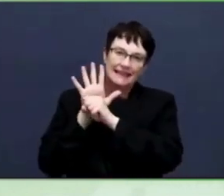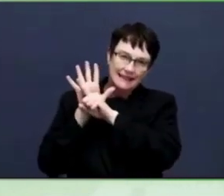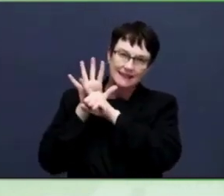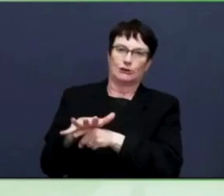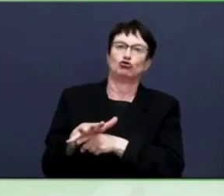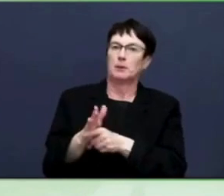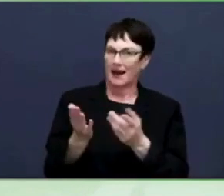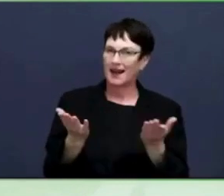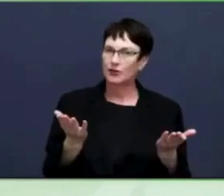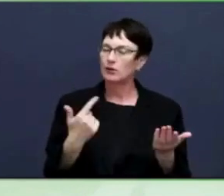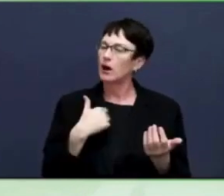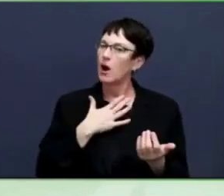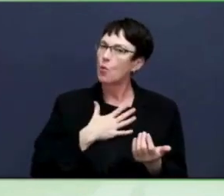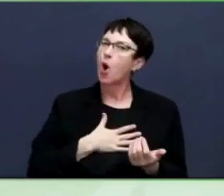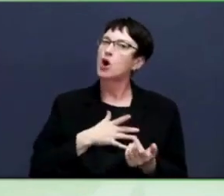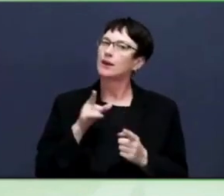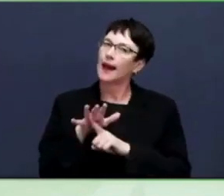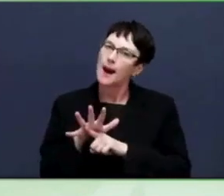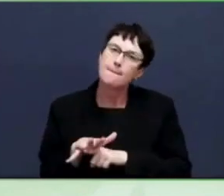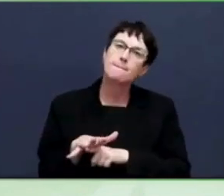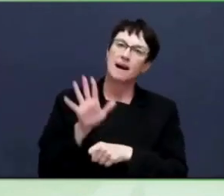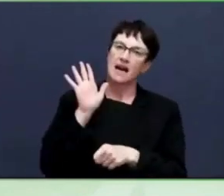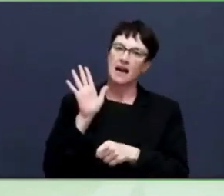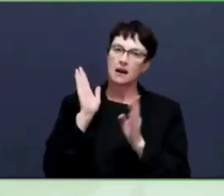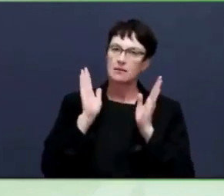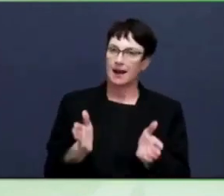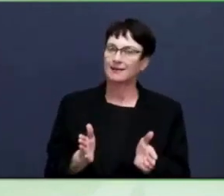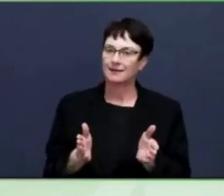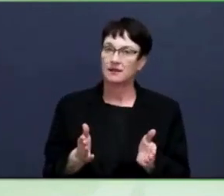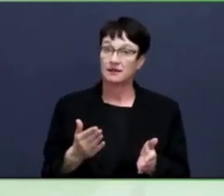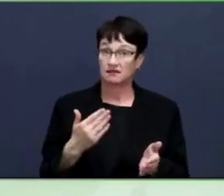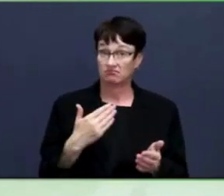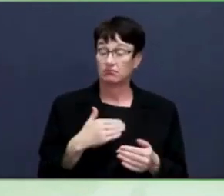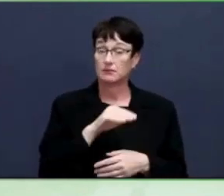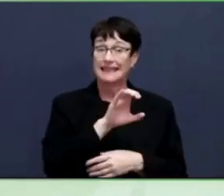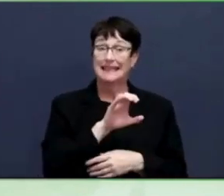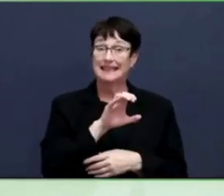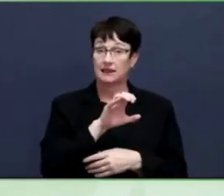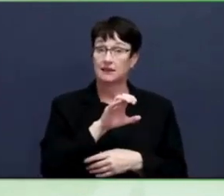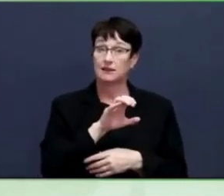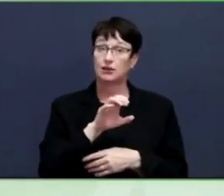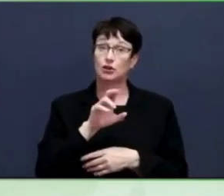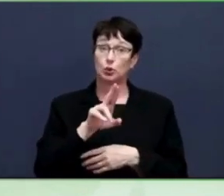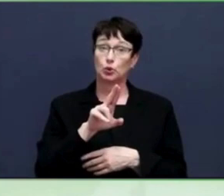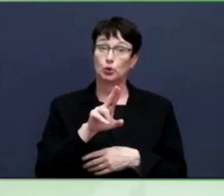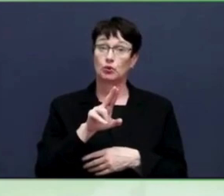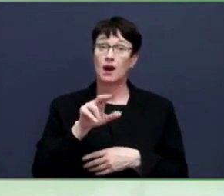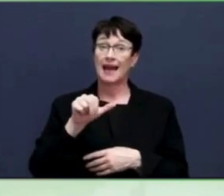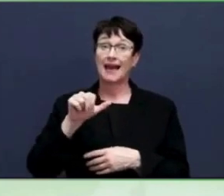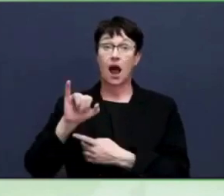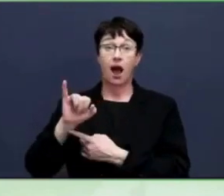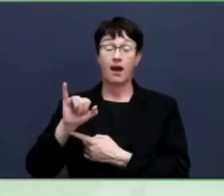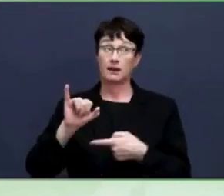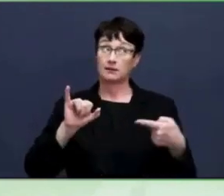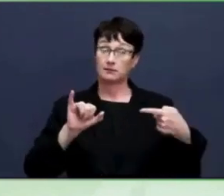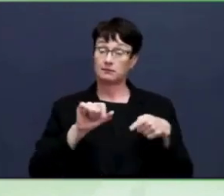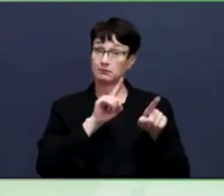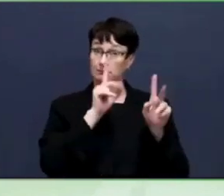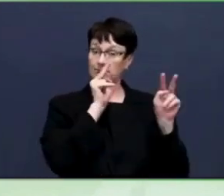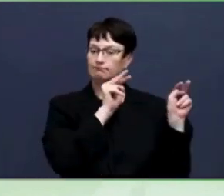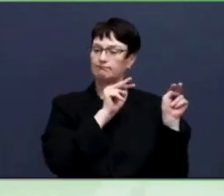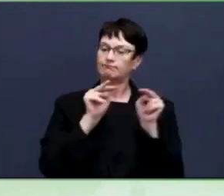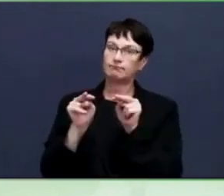this EU AI liability directive, where we'll be able to say that actually both the HR director